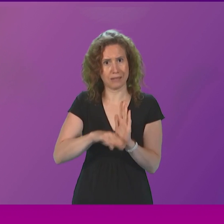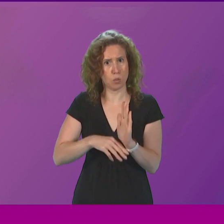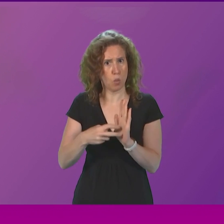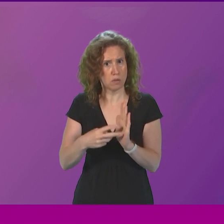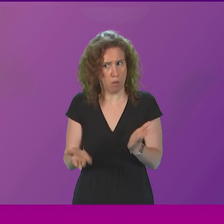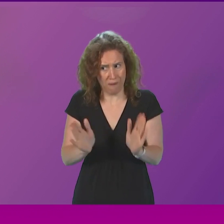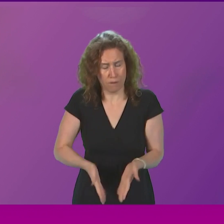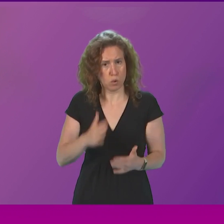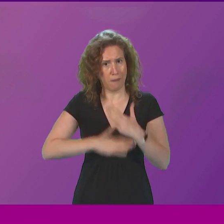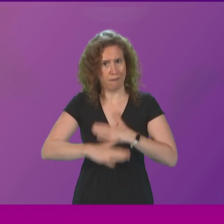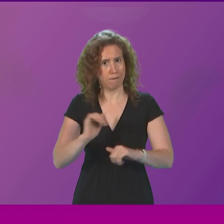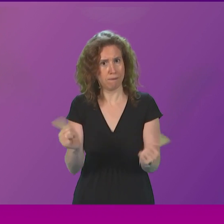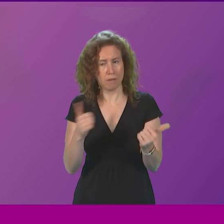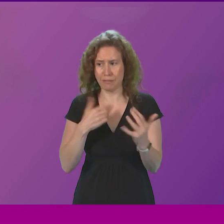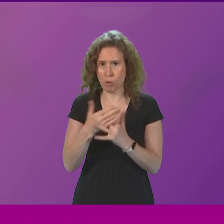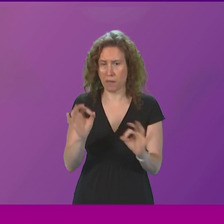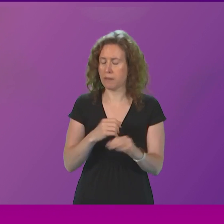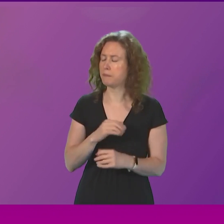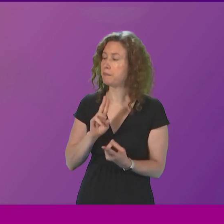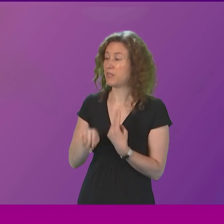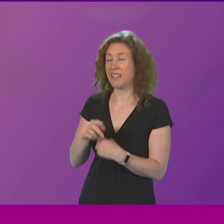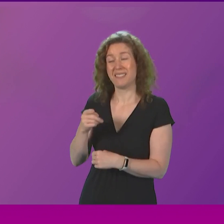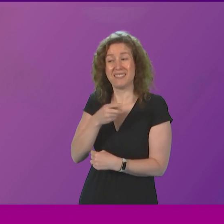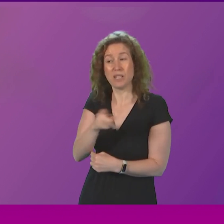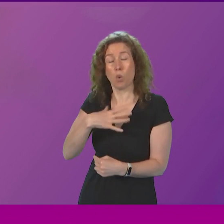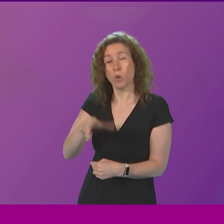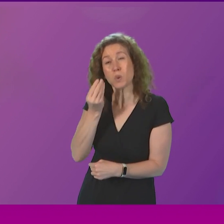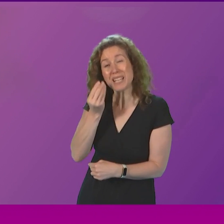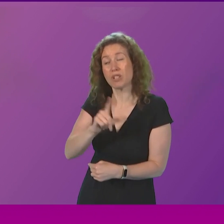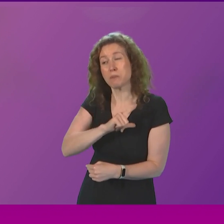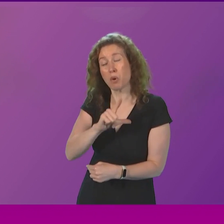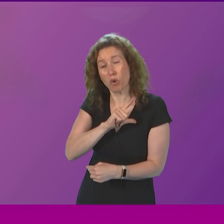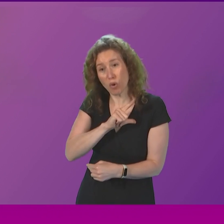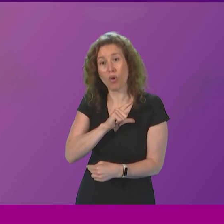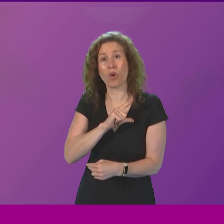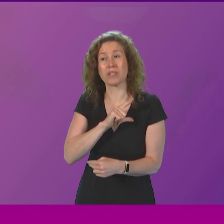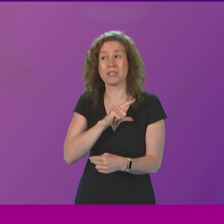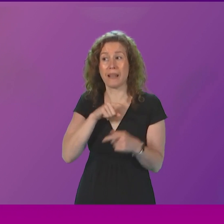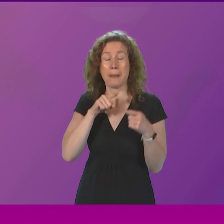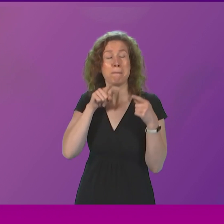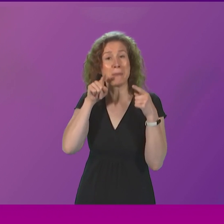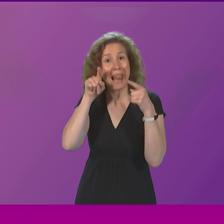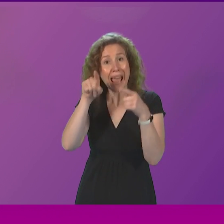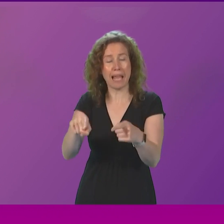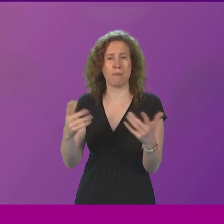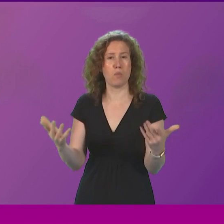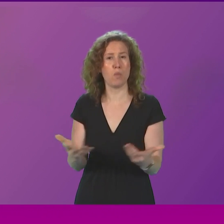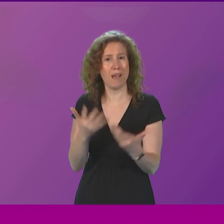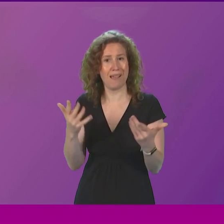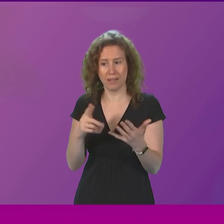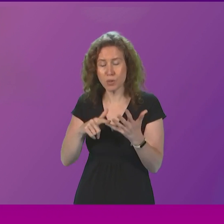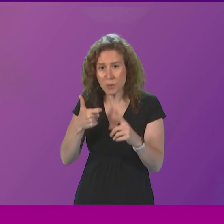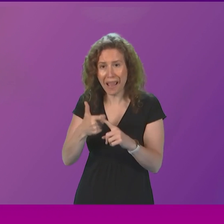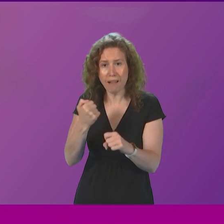Minister. The reason why they don't want to hear this, Presiding Officer, is because the blame squarely lies with the